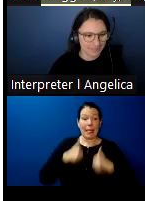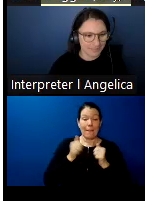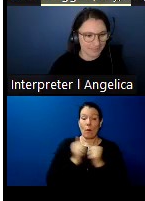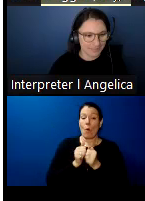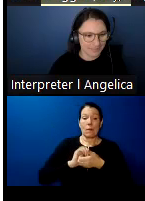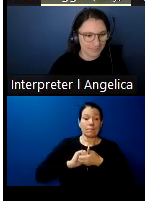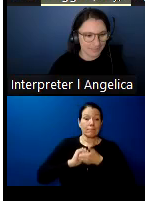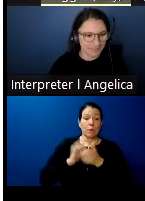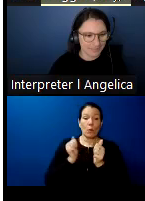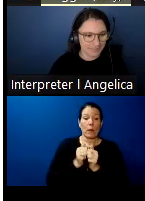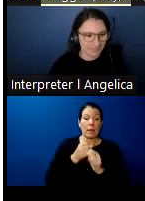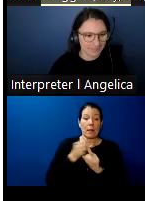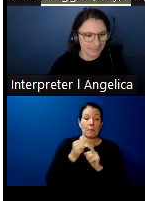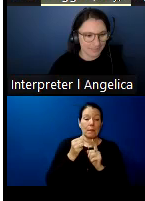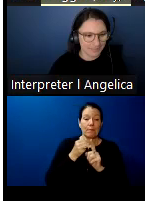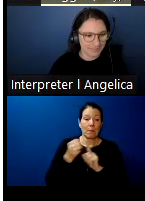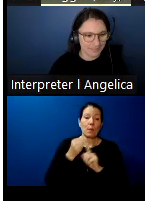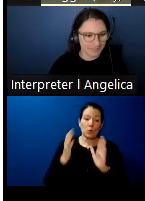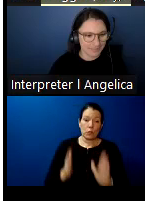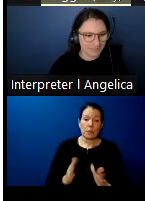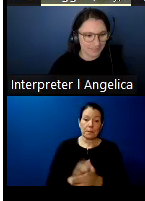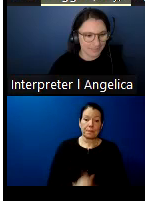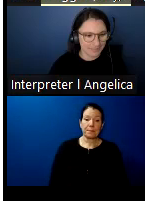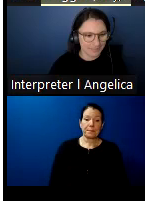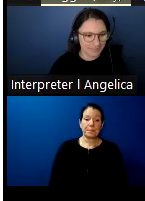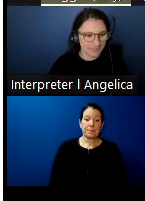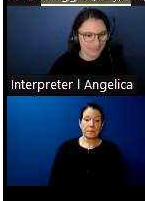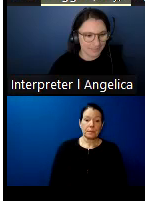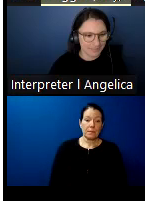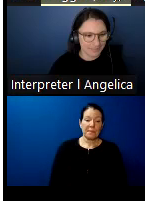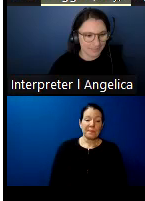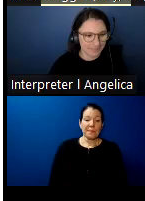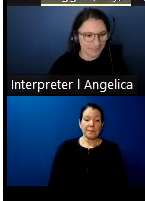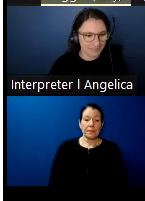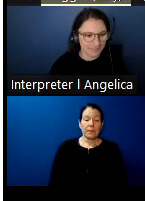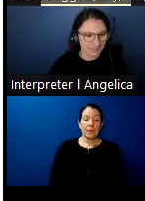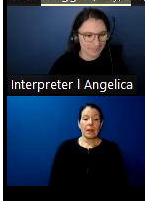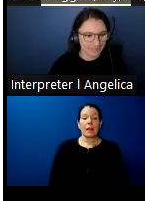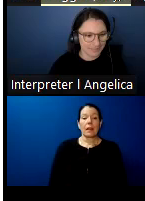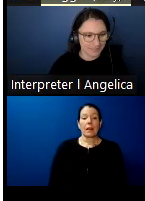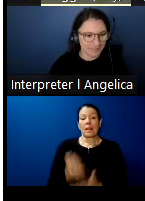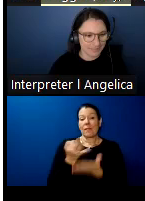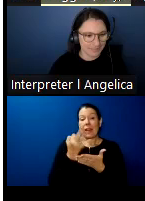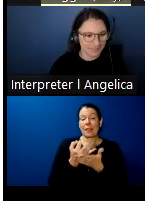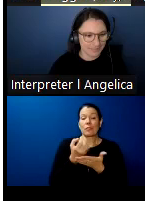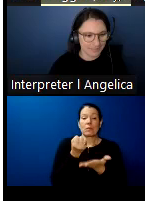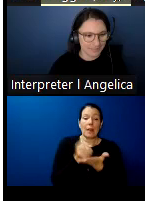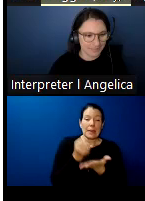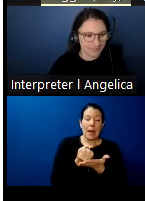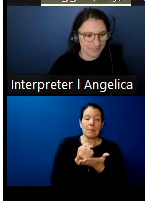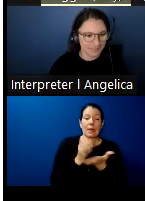with their abuse, with the person that perpetrated the sexual assault against them. So financial and economic